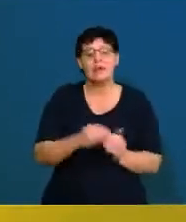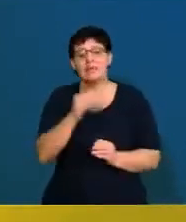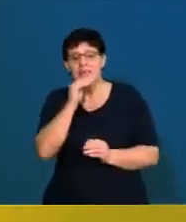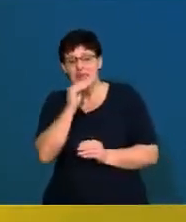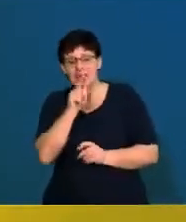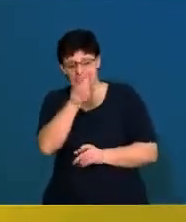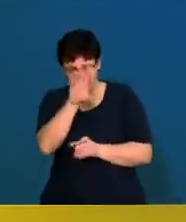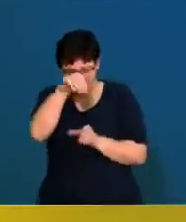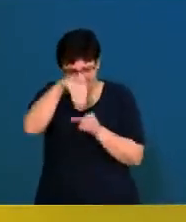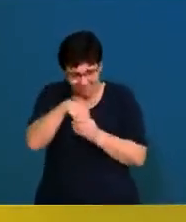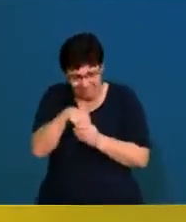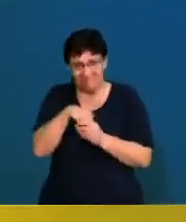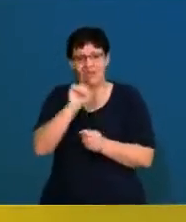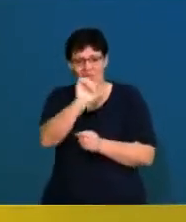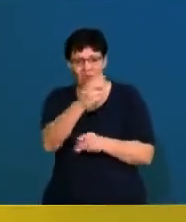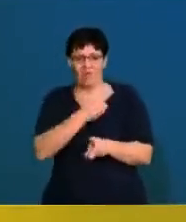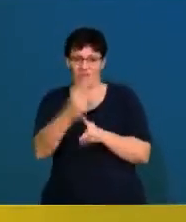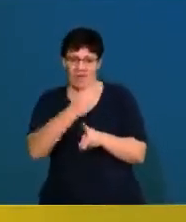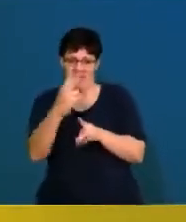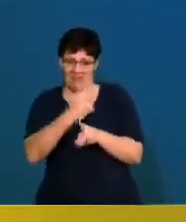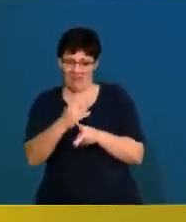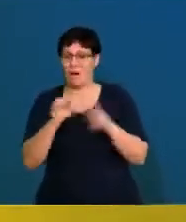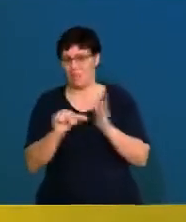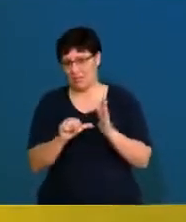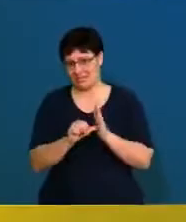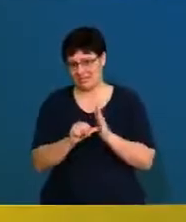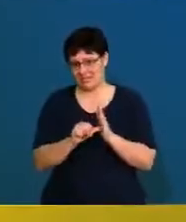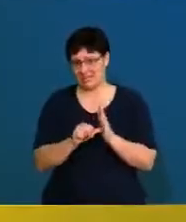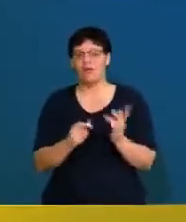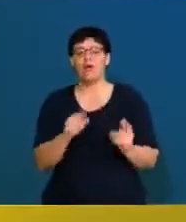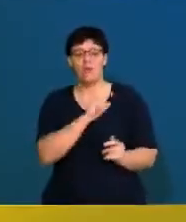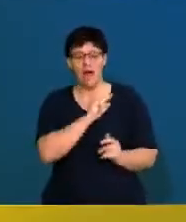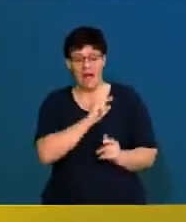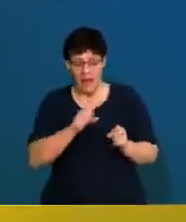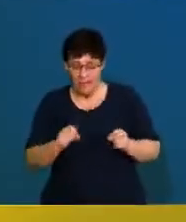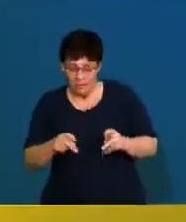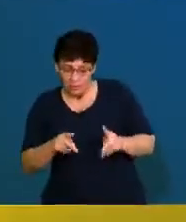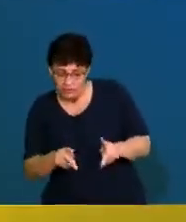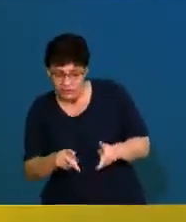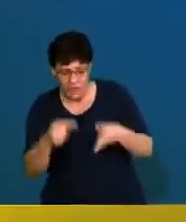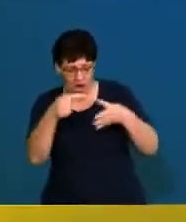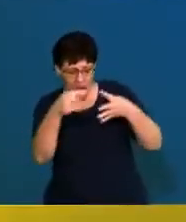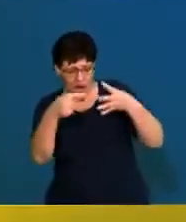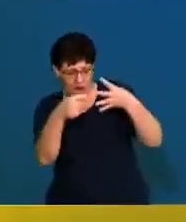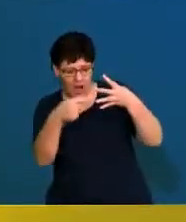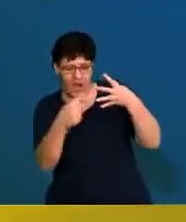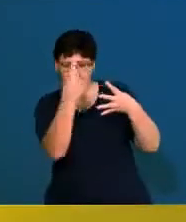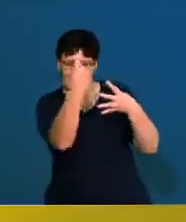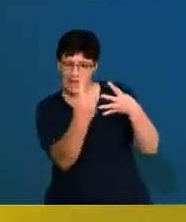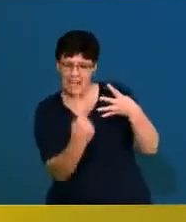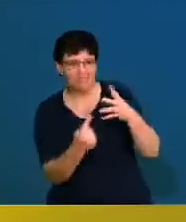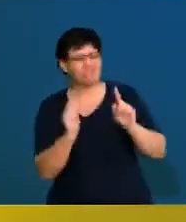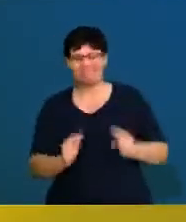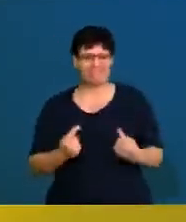be, what is actually essential, even though we may not have the opportunity to actually touch each and every aspect